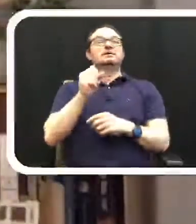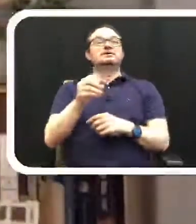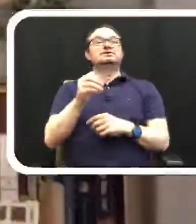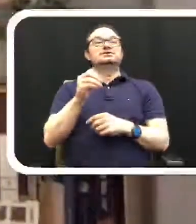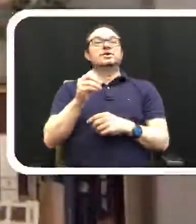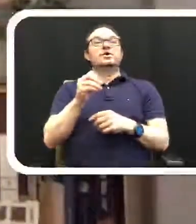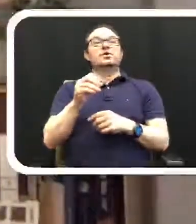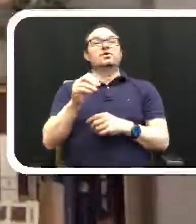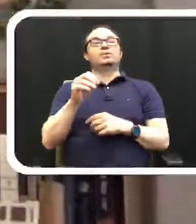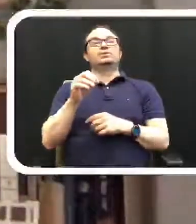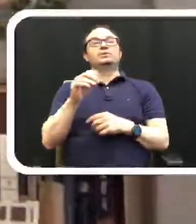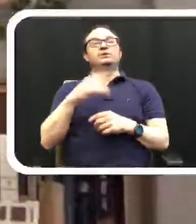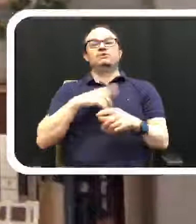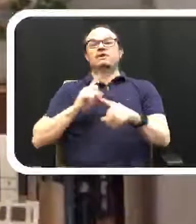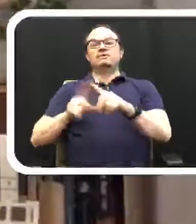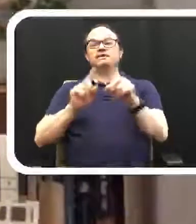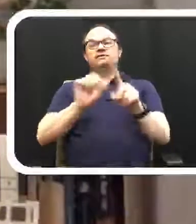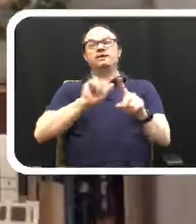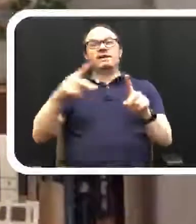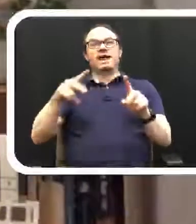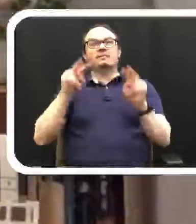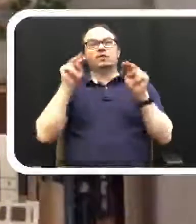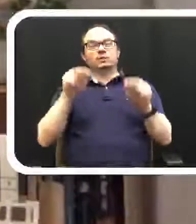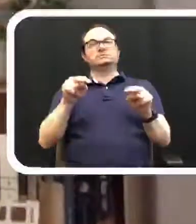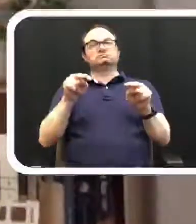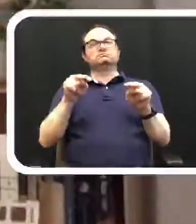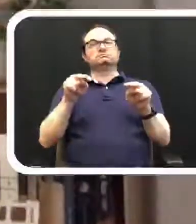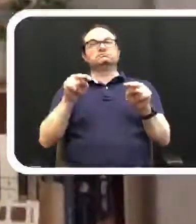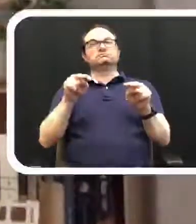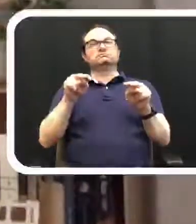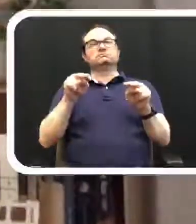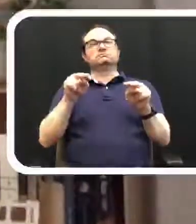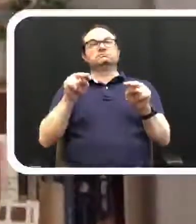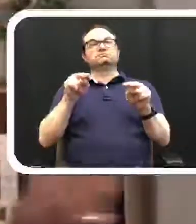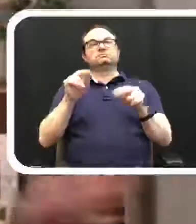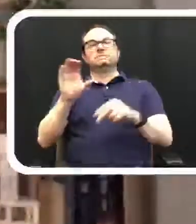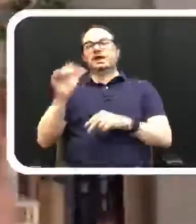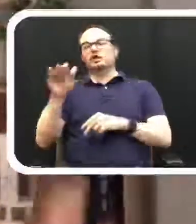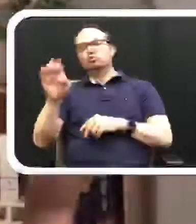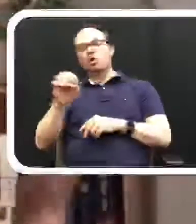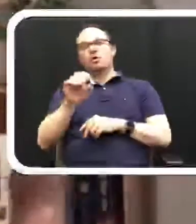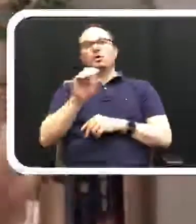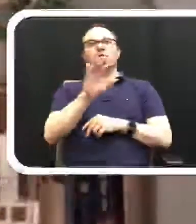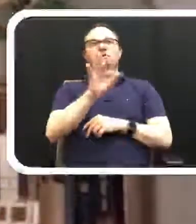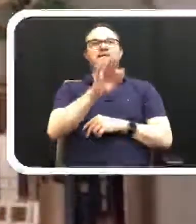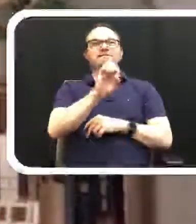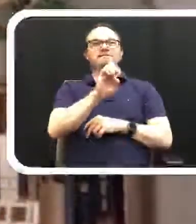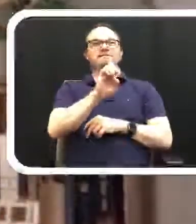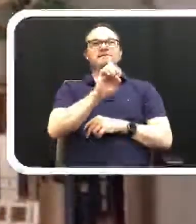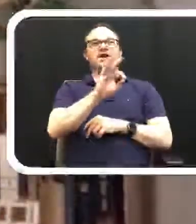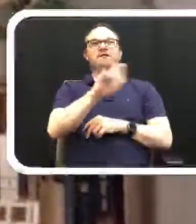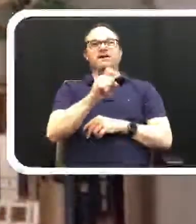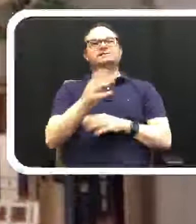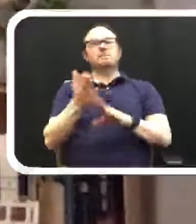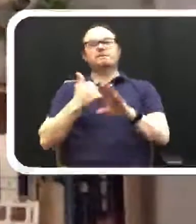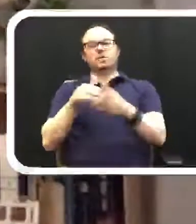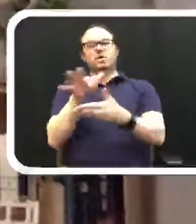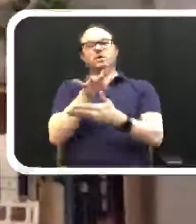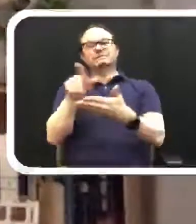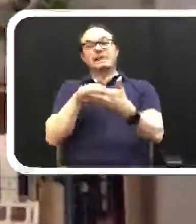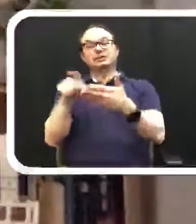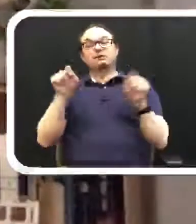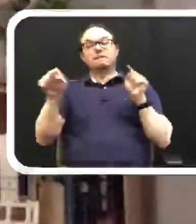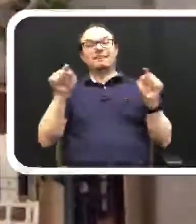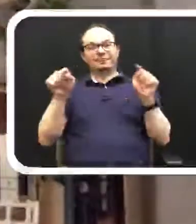Firefox. And what it will do is actually kind of like spell checks have done in the past, but it will